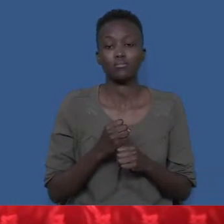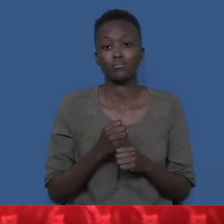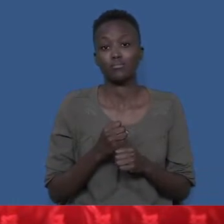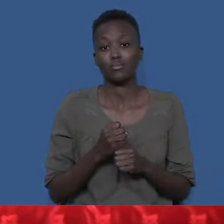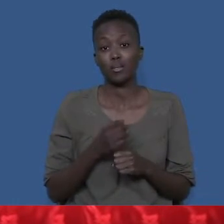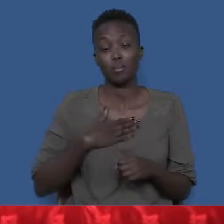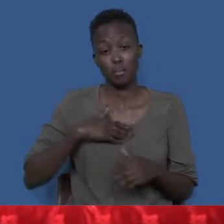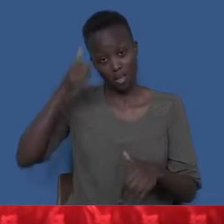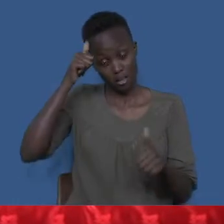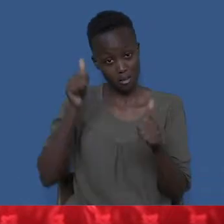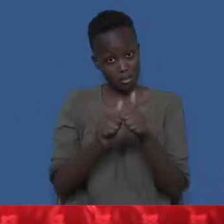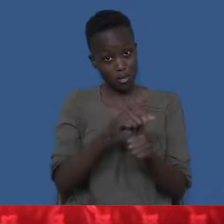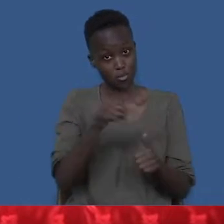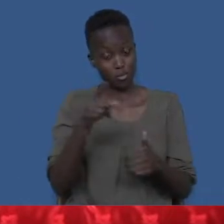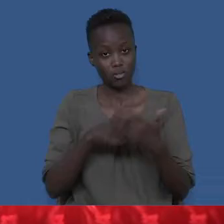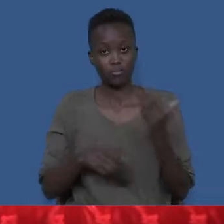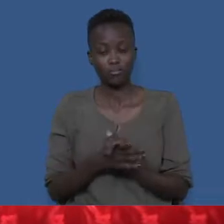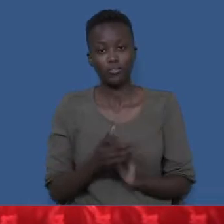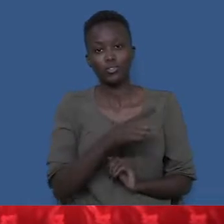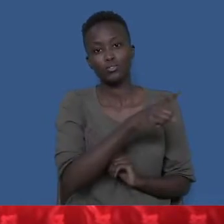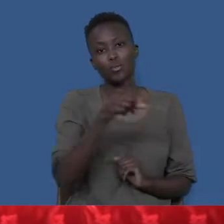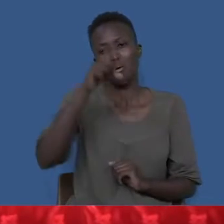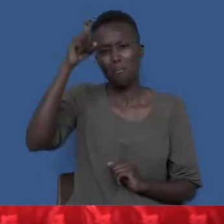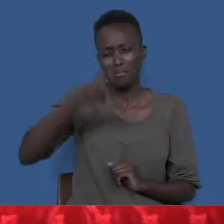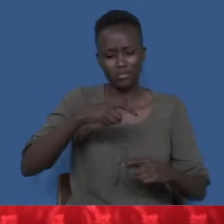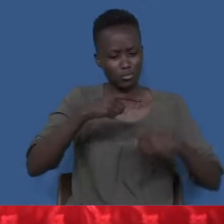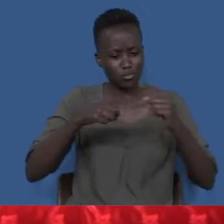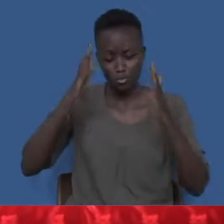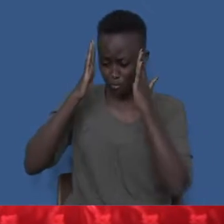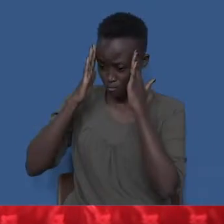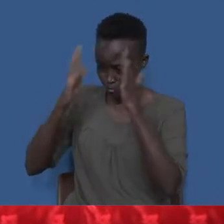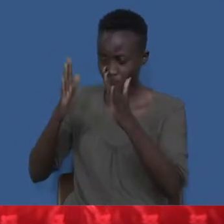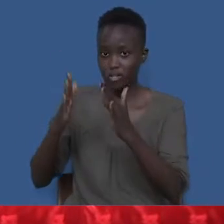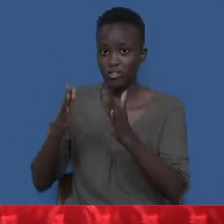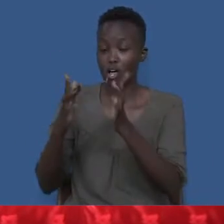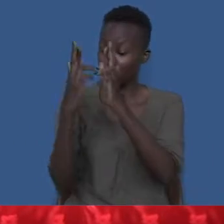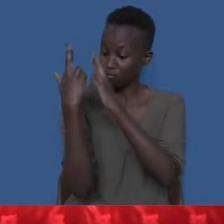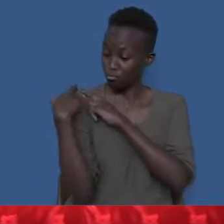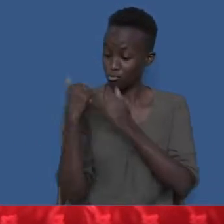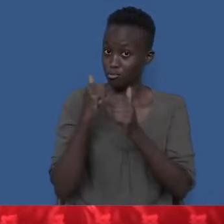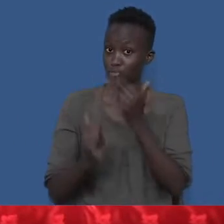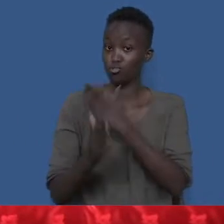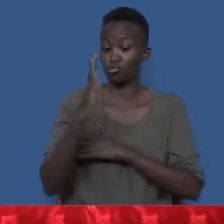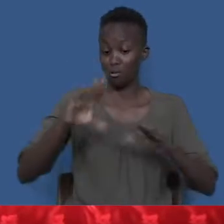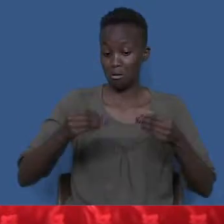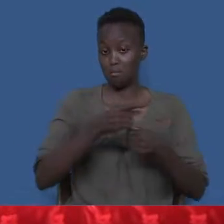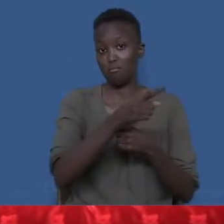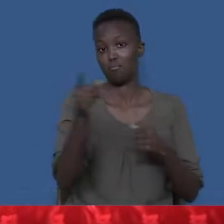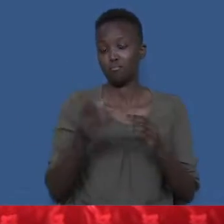Let me remind you, beloved, that you must remain focused on the assignment that the Lord has given